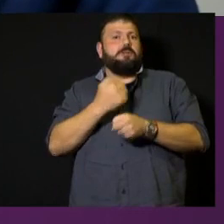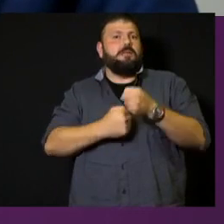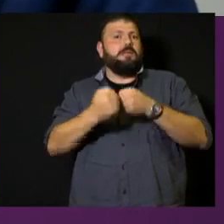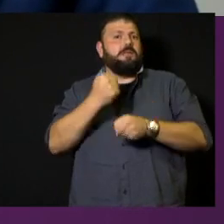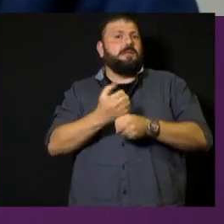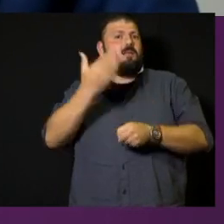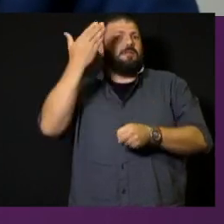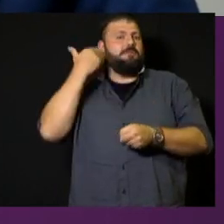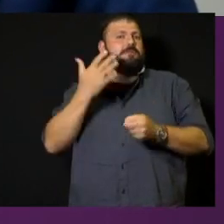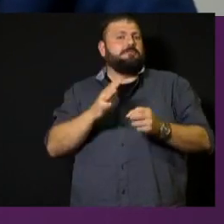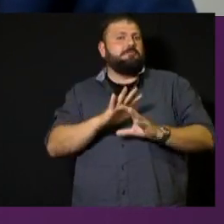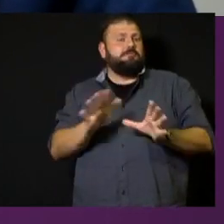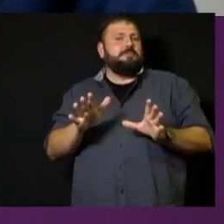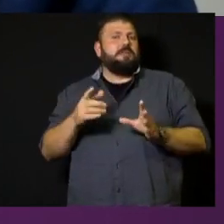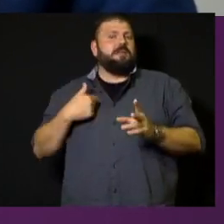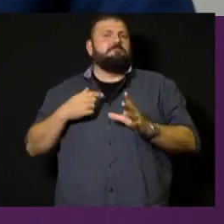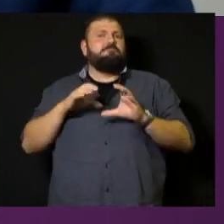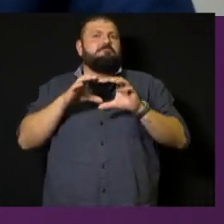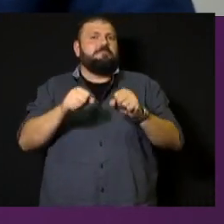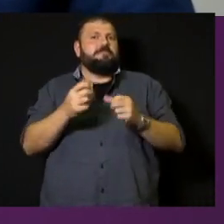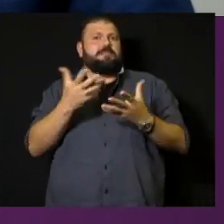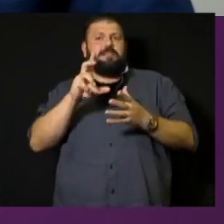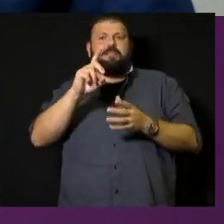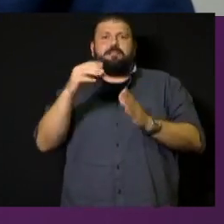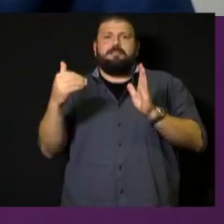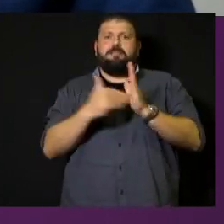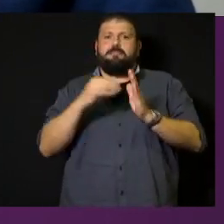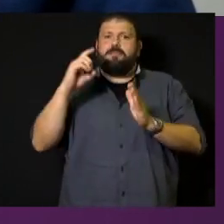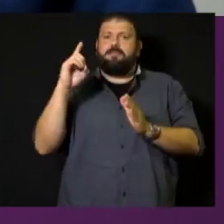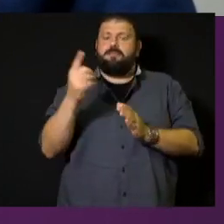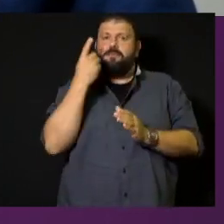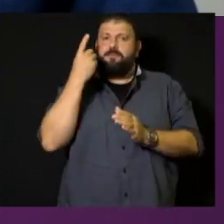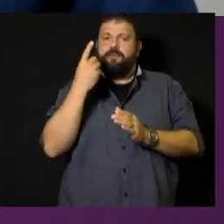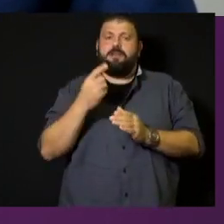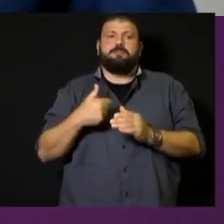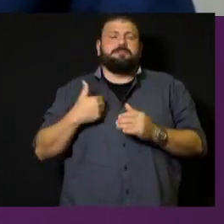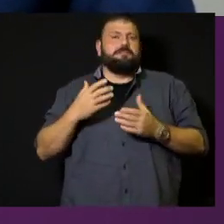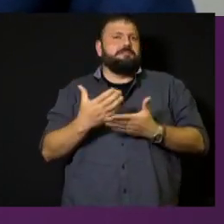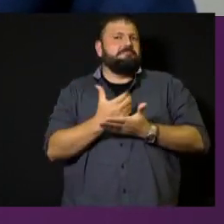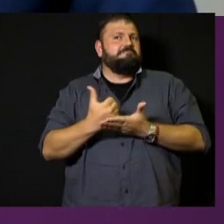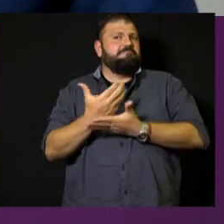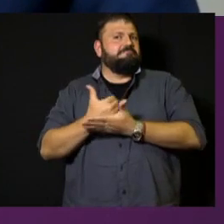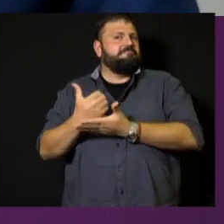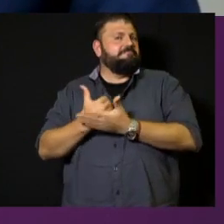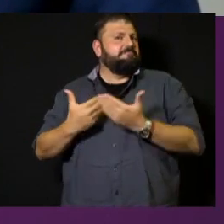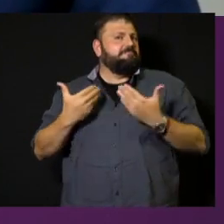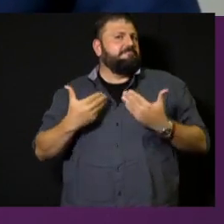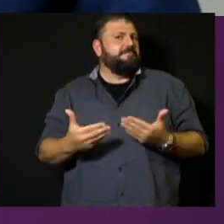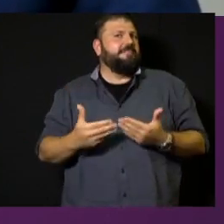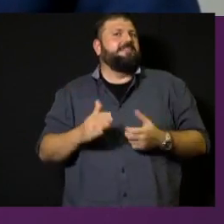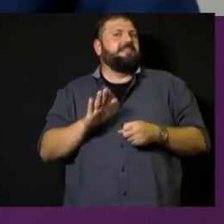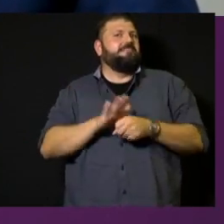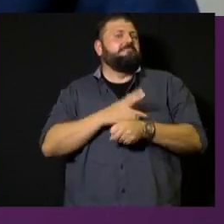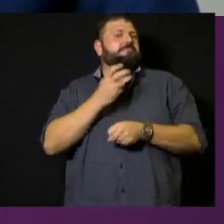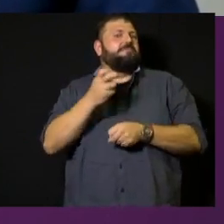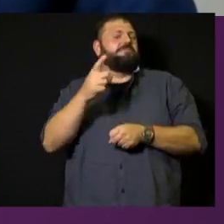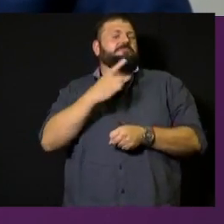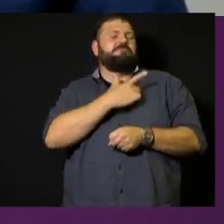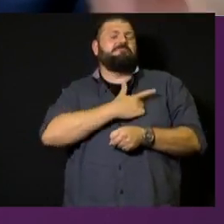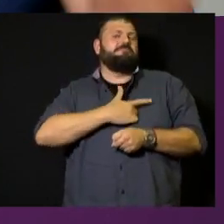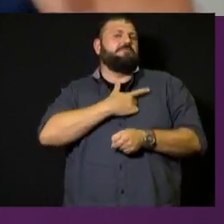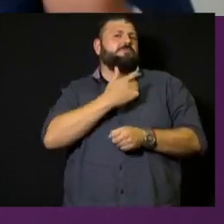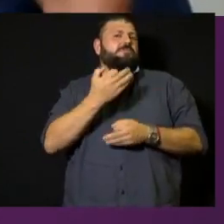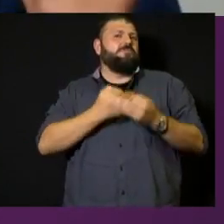year we made basically $30,000, and